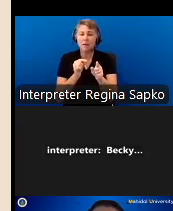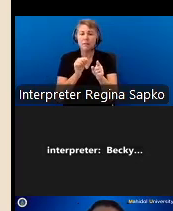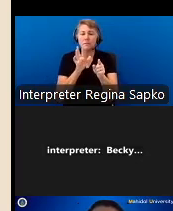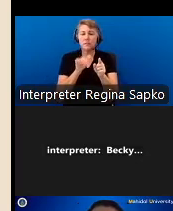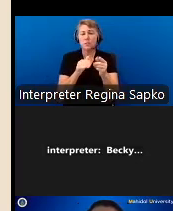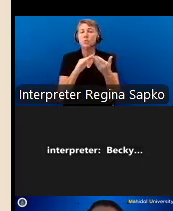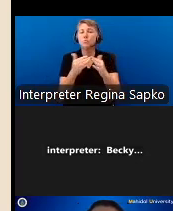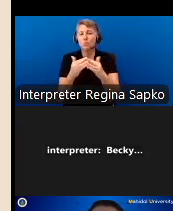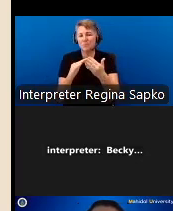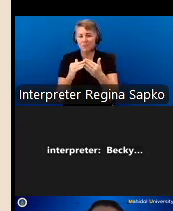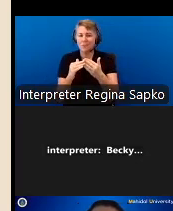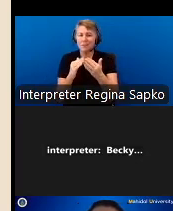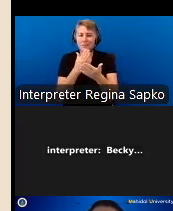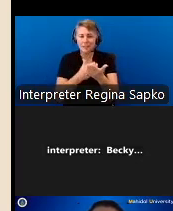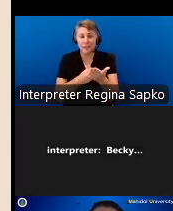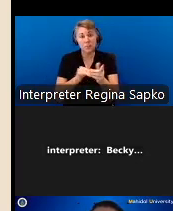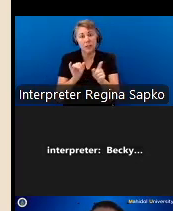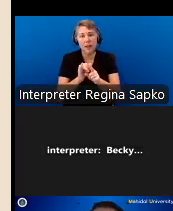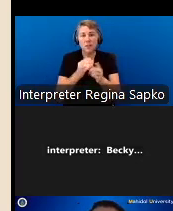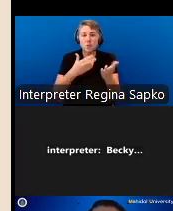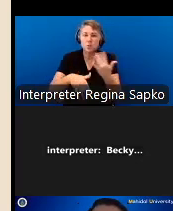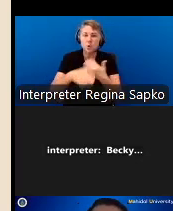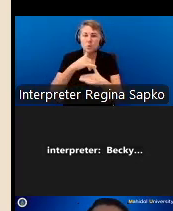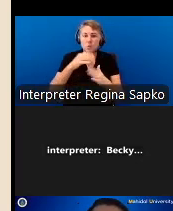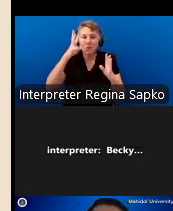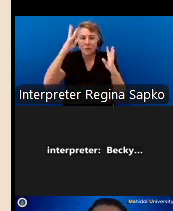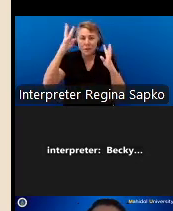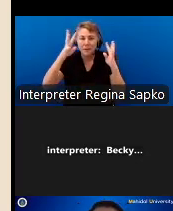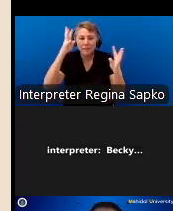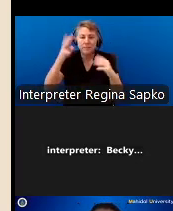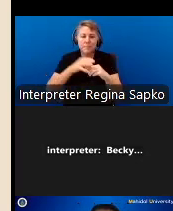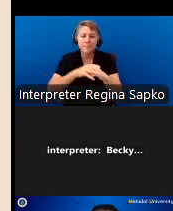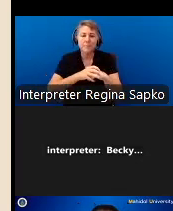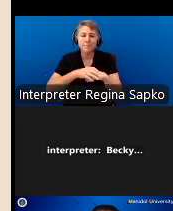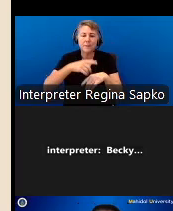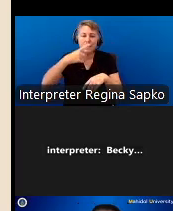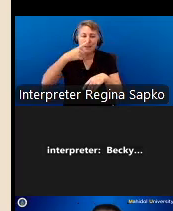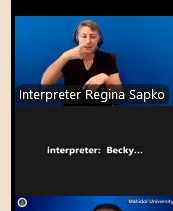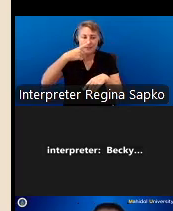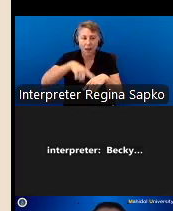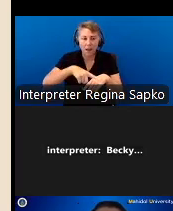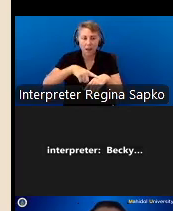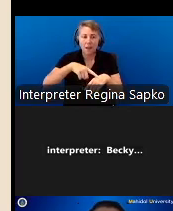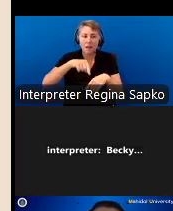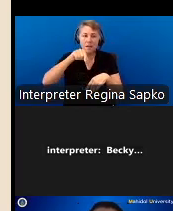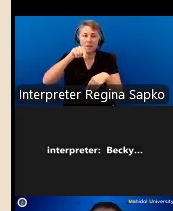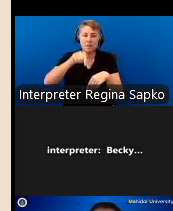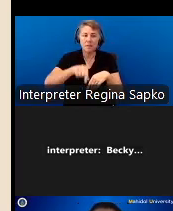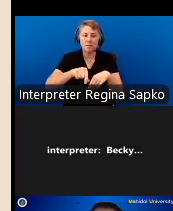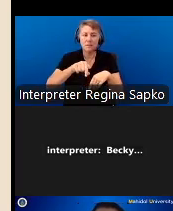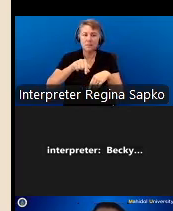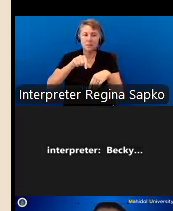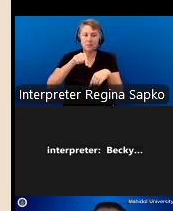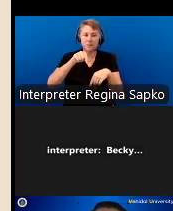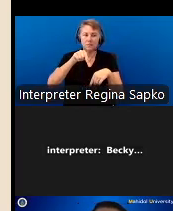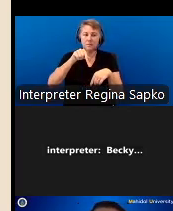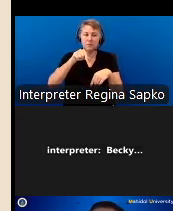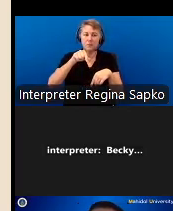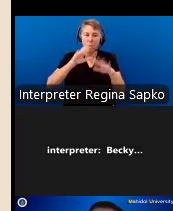like social innovation, Thai Autistic Foundation, and also NINA framework